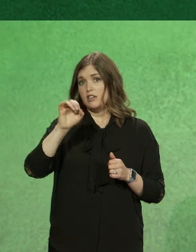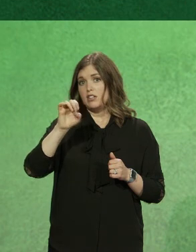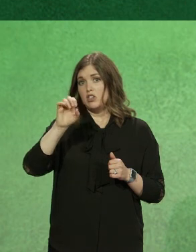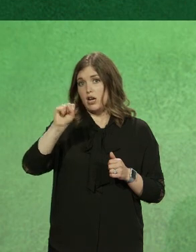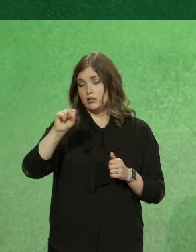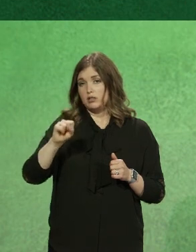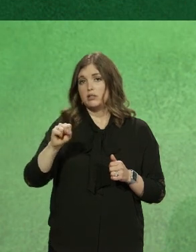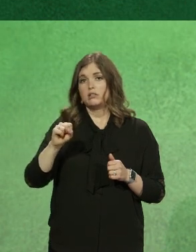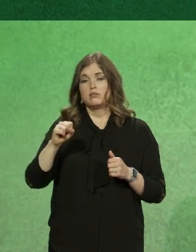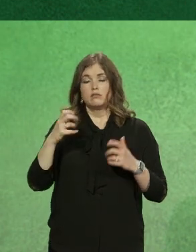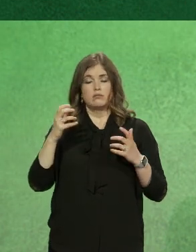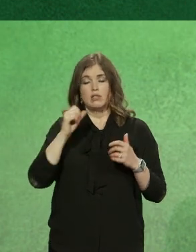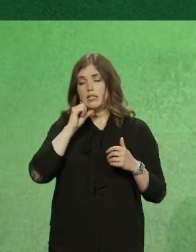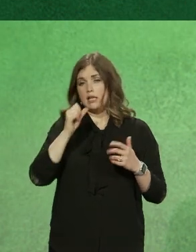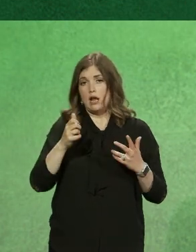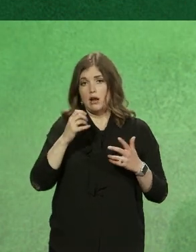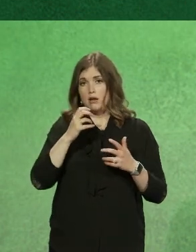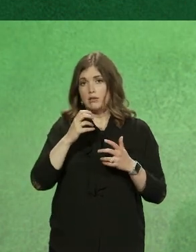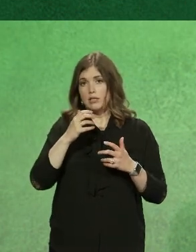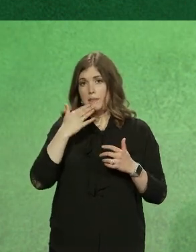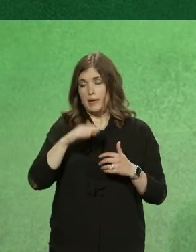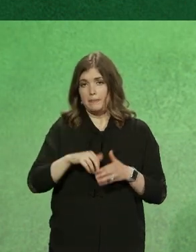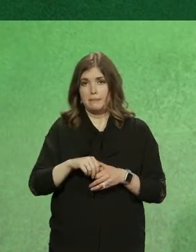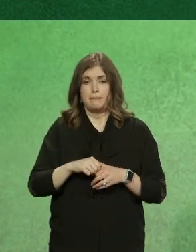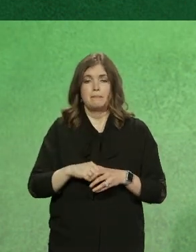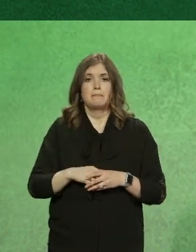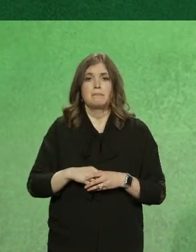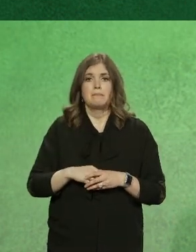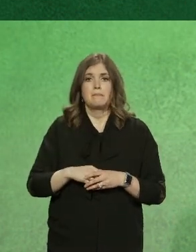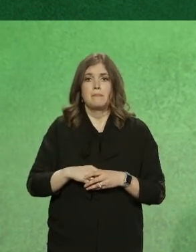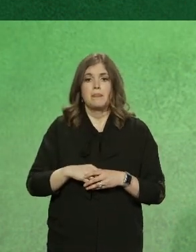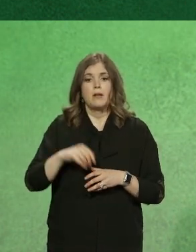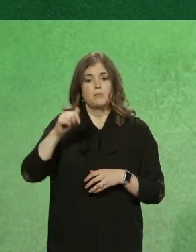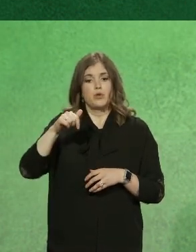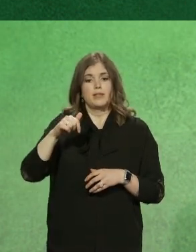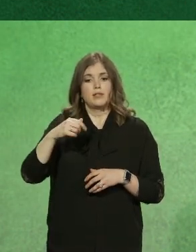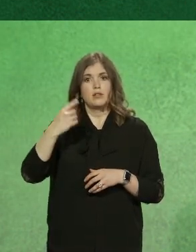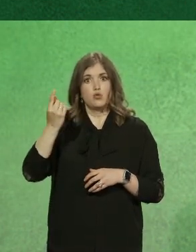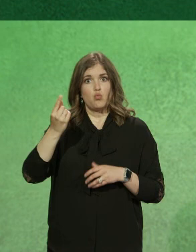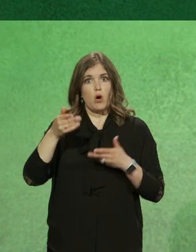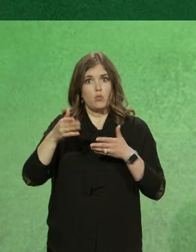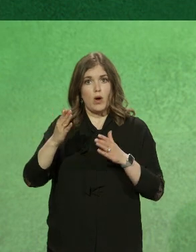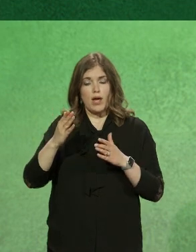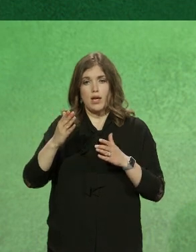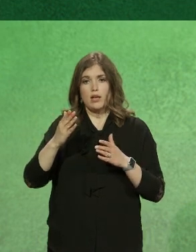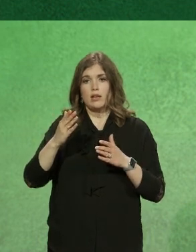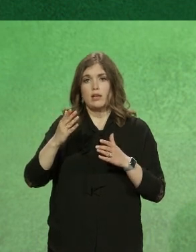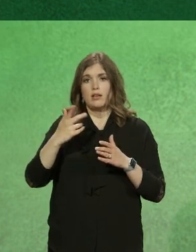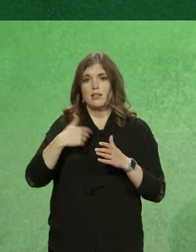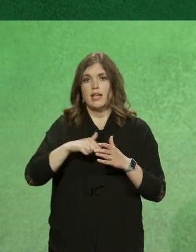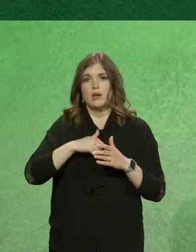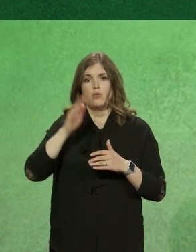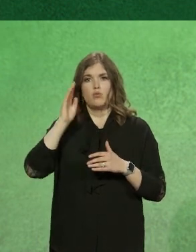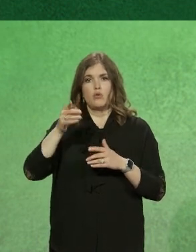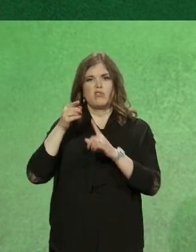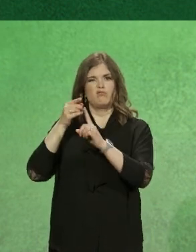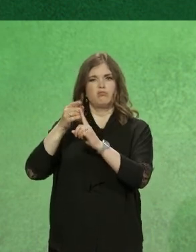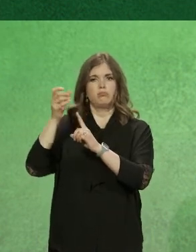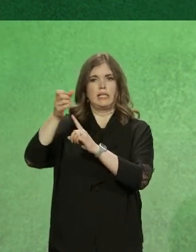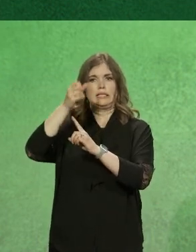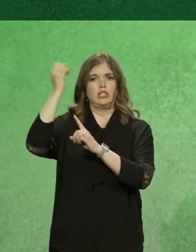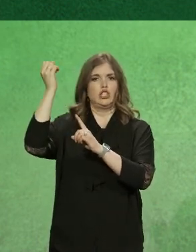on such a trail. So yeah, this is one way we look at achieving